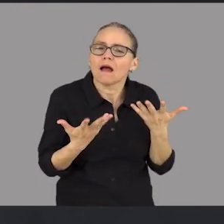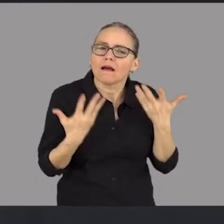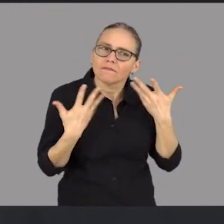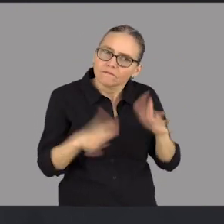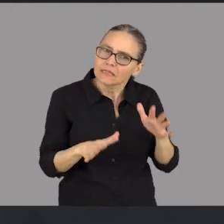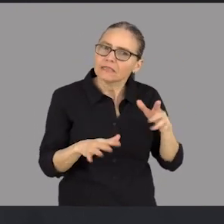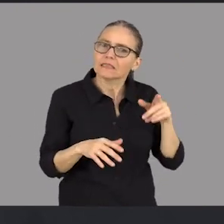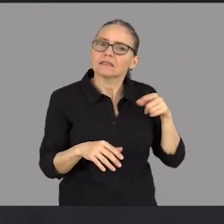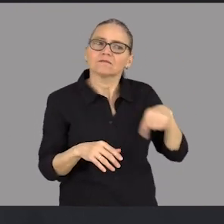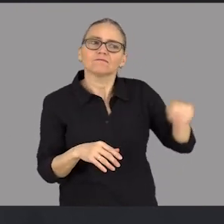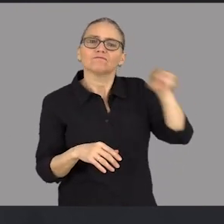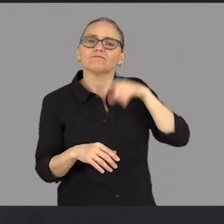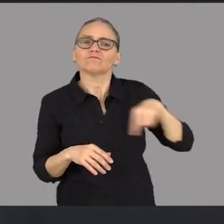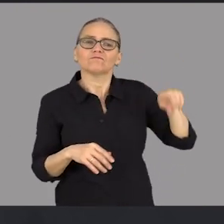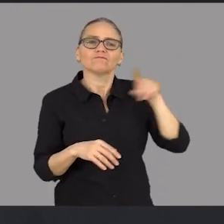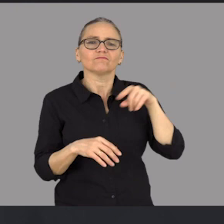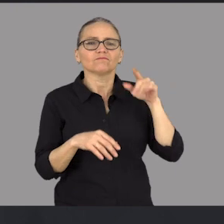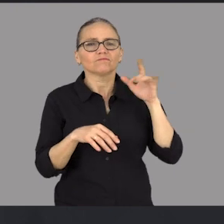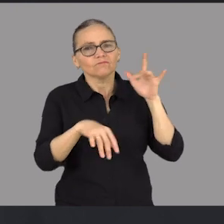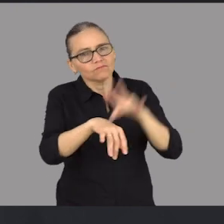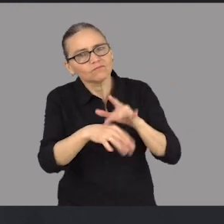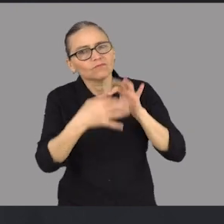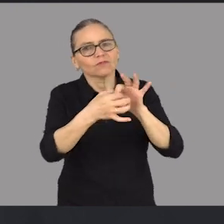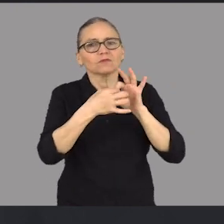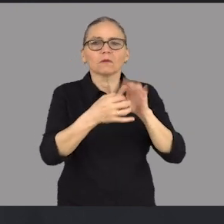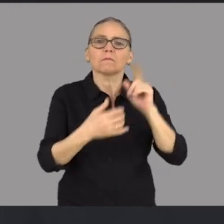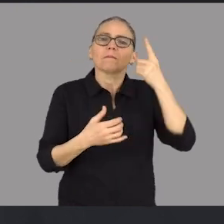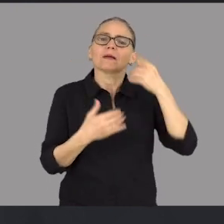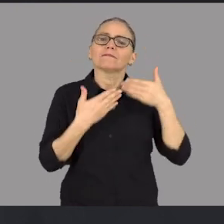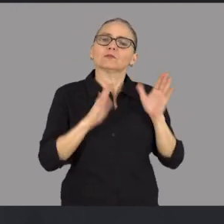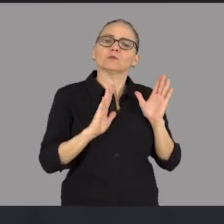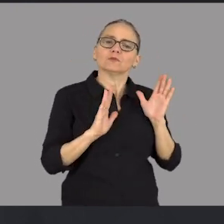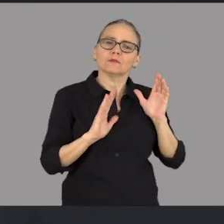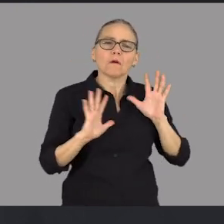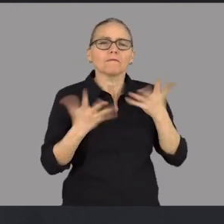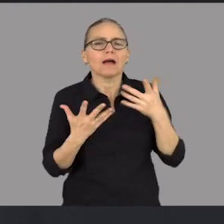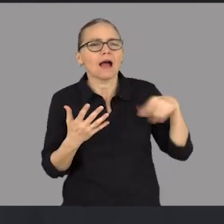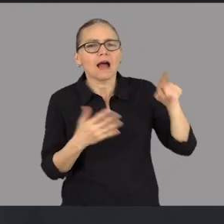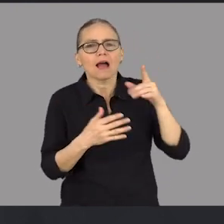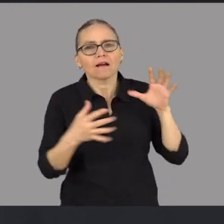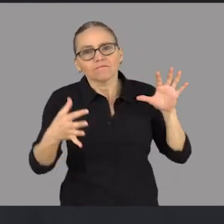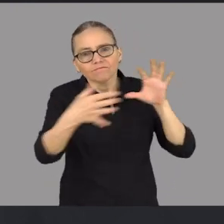that relationship in the first place? If you could share, how did you connect with them?